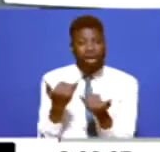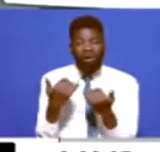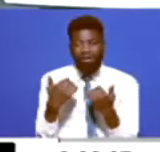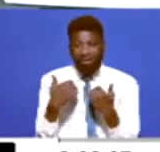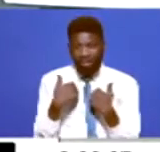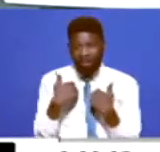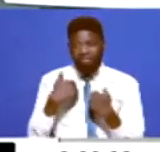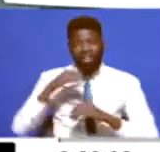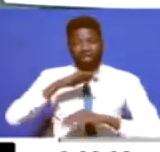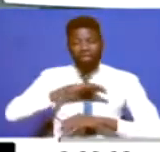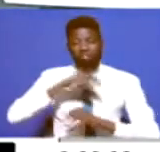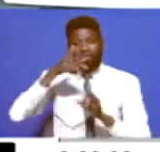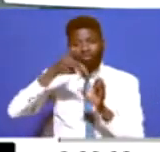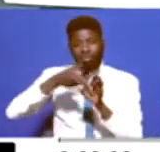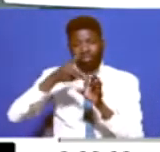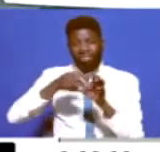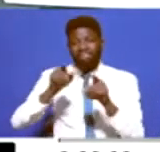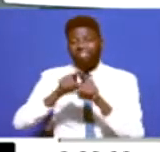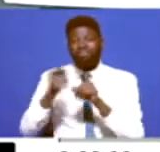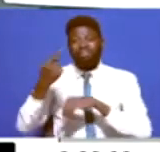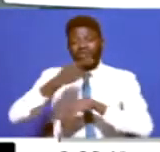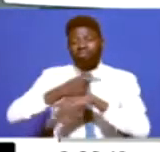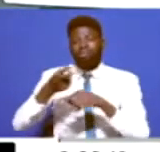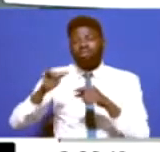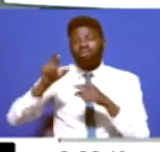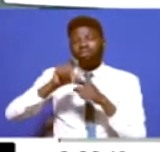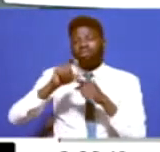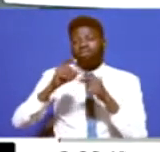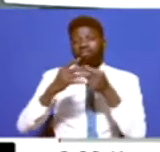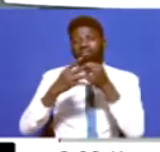into account a daily uplift of